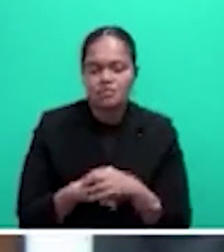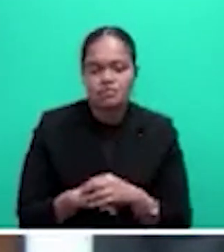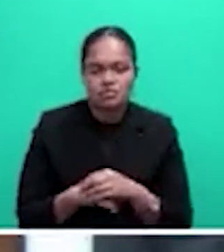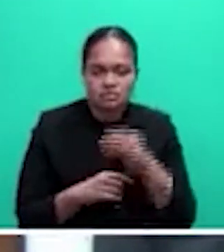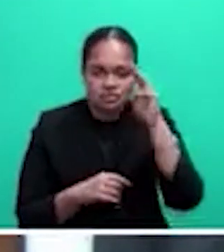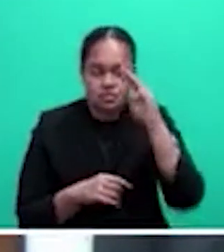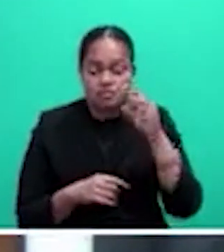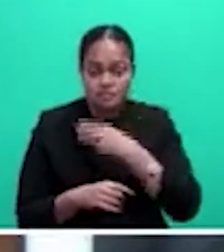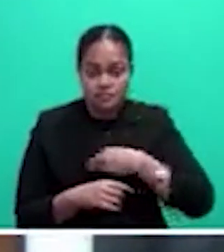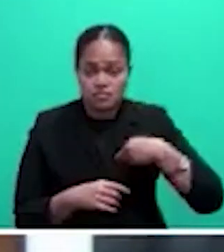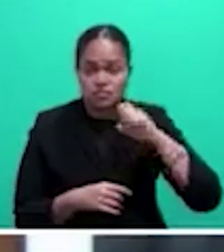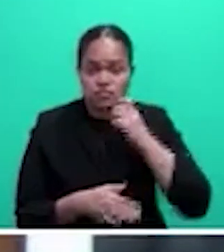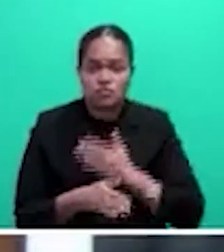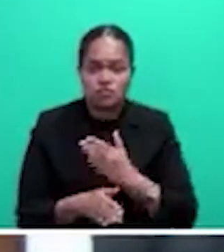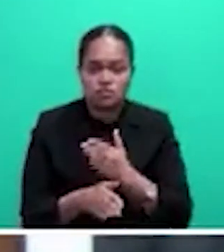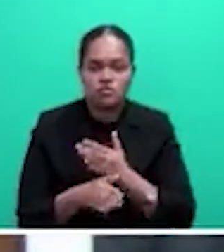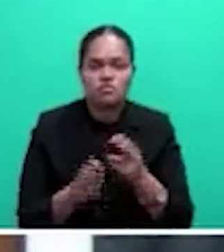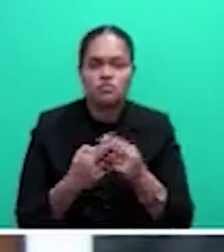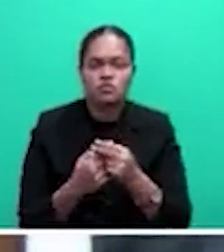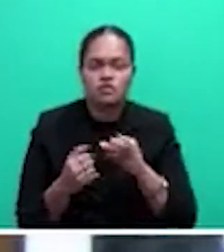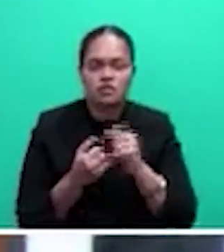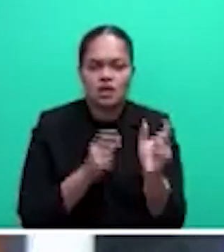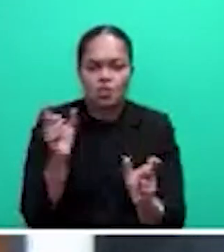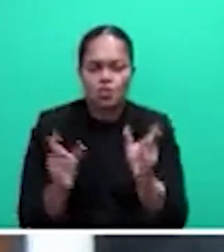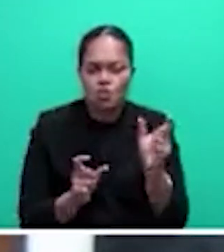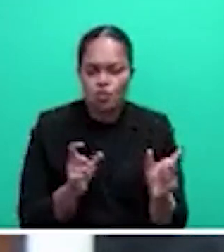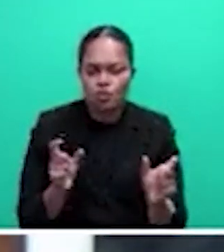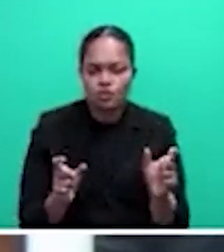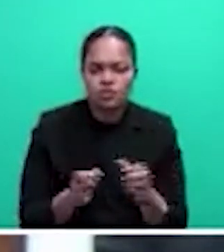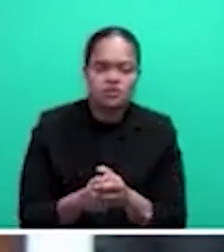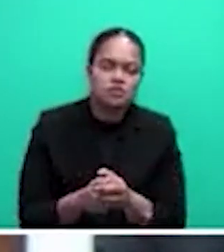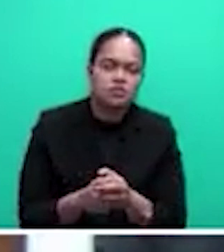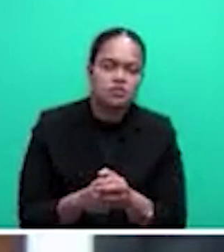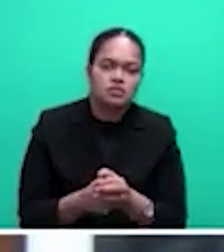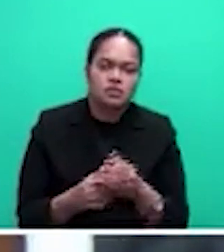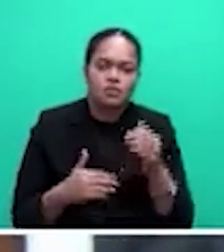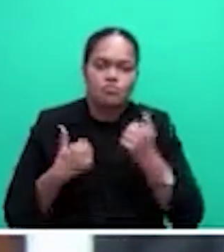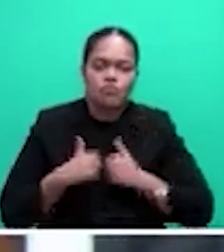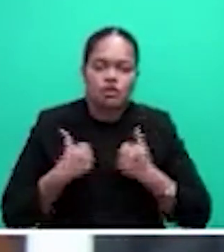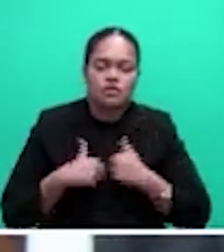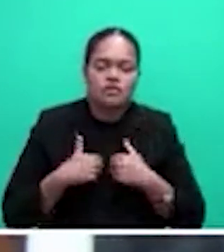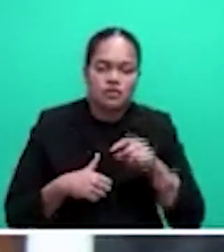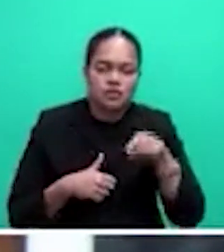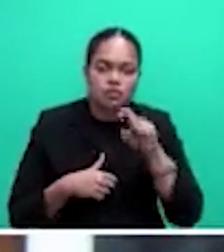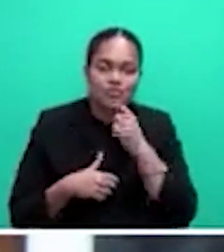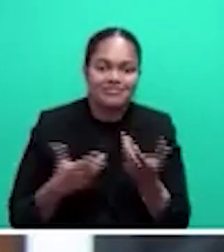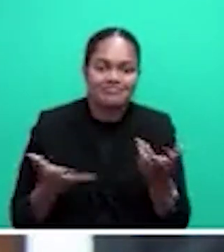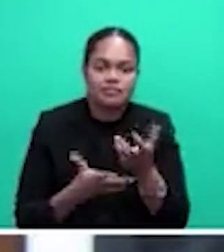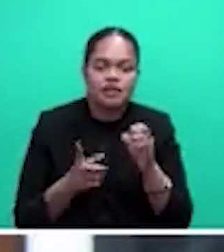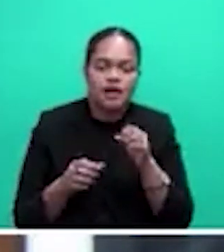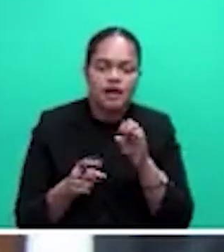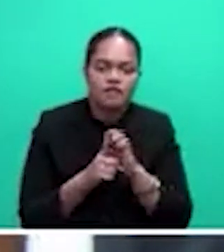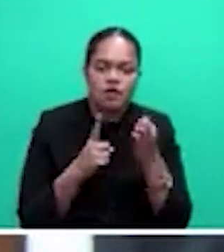the Ministry will be working with our stakeholders to promote and encourage green building practices that will mitigate environmental